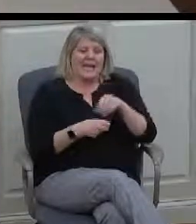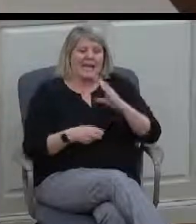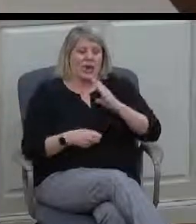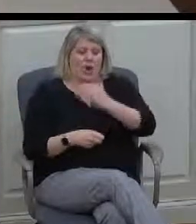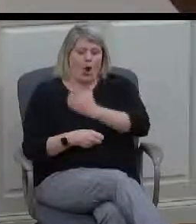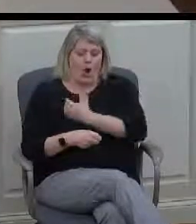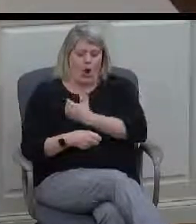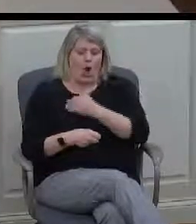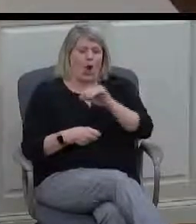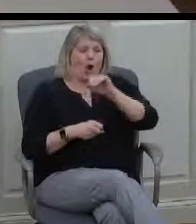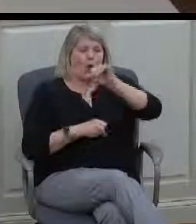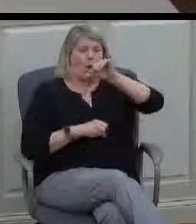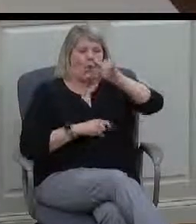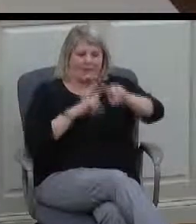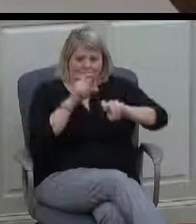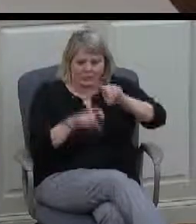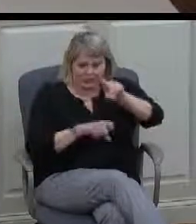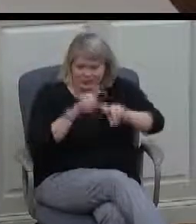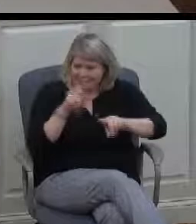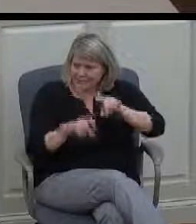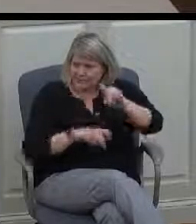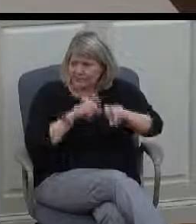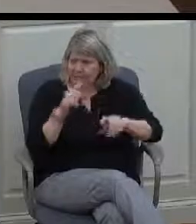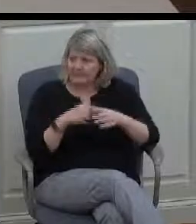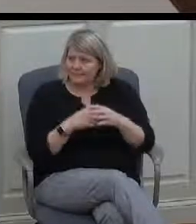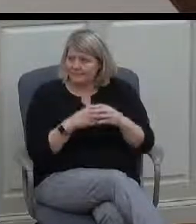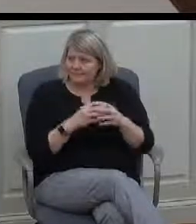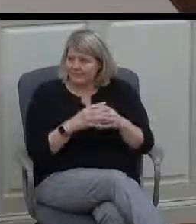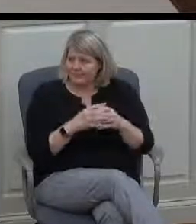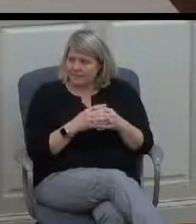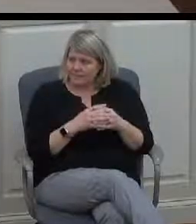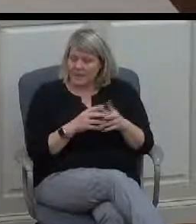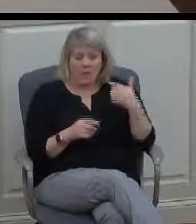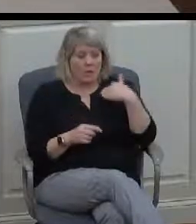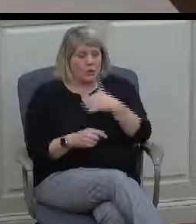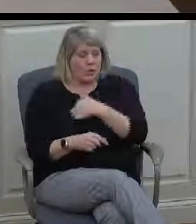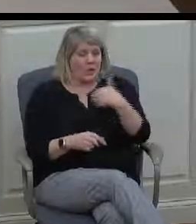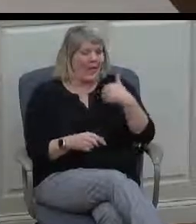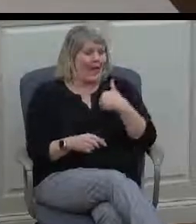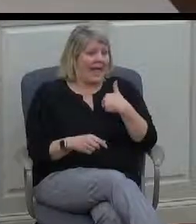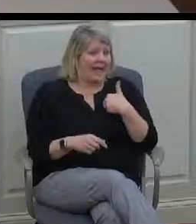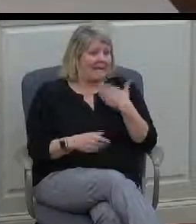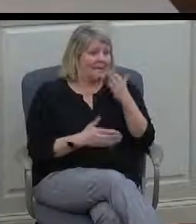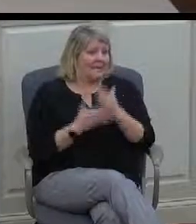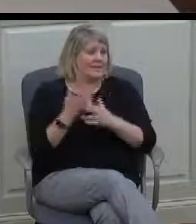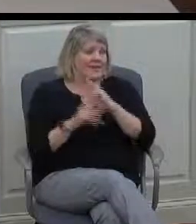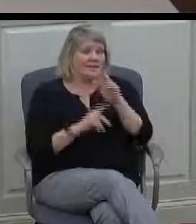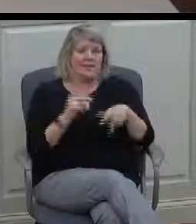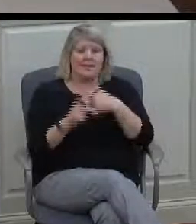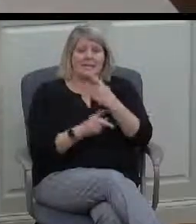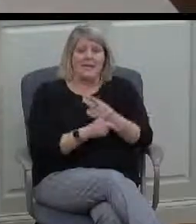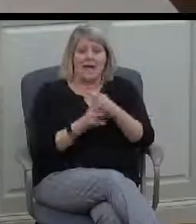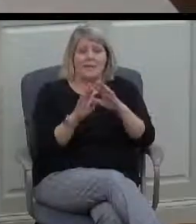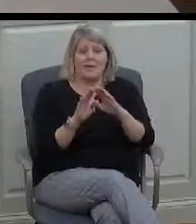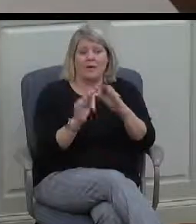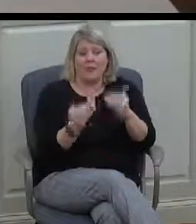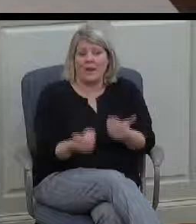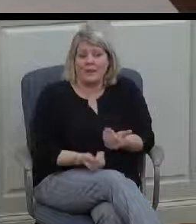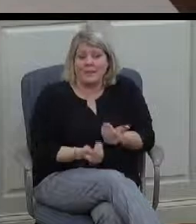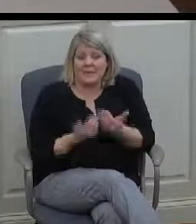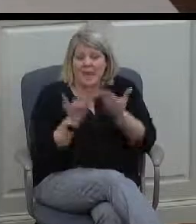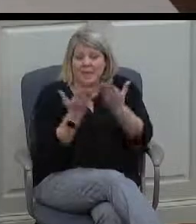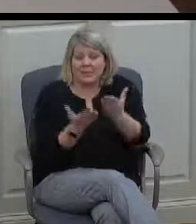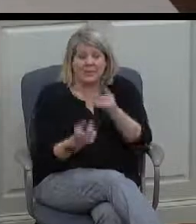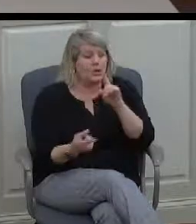sub-questions, Only had one. is there a recommendation to add this electronic monitoring